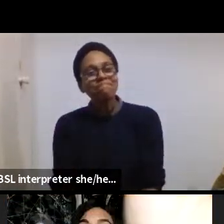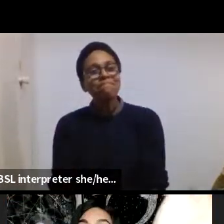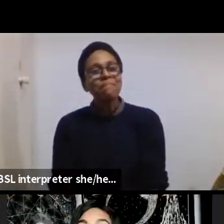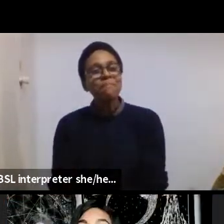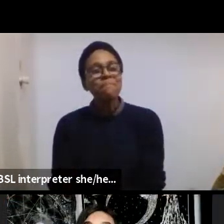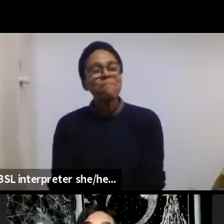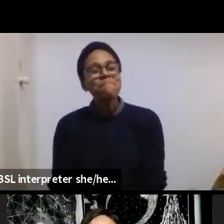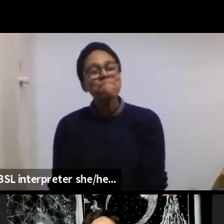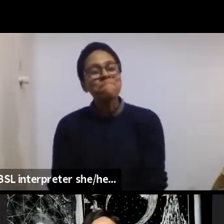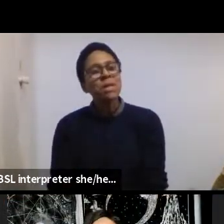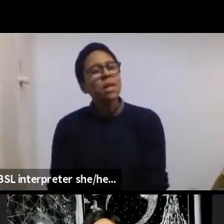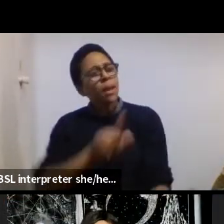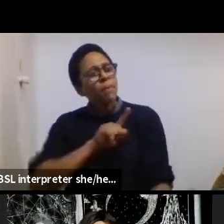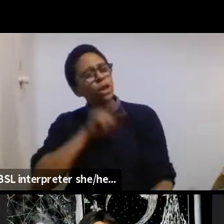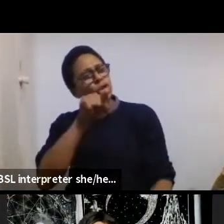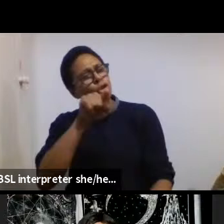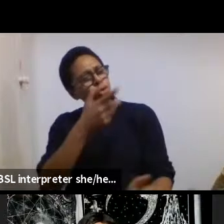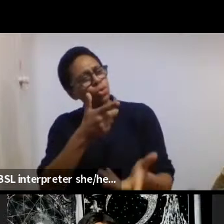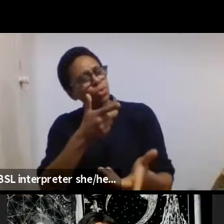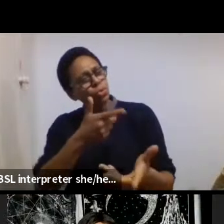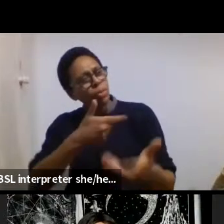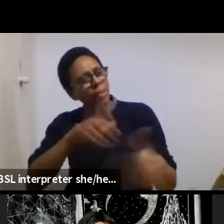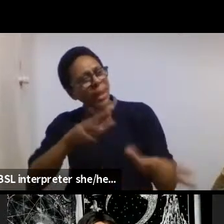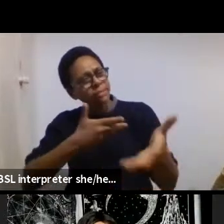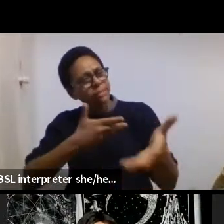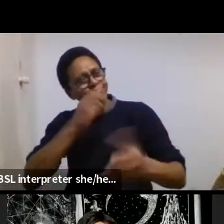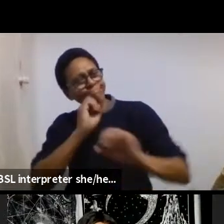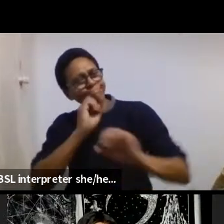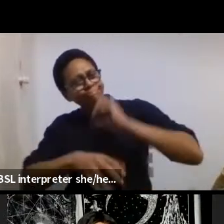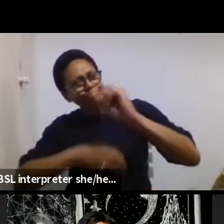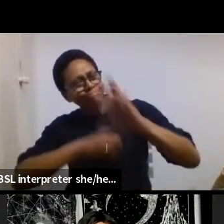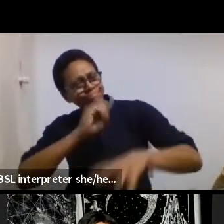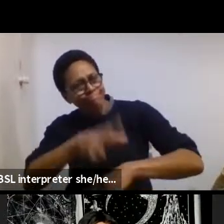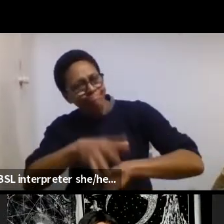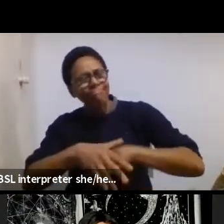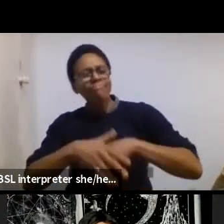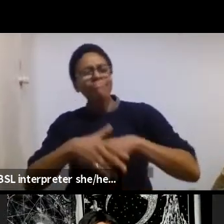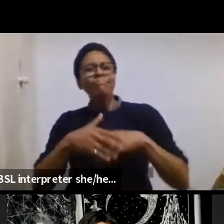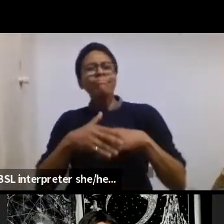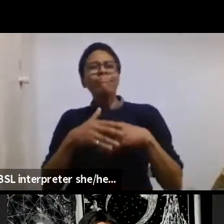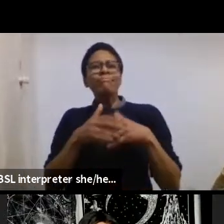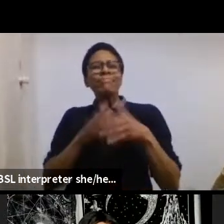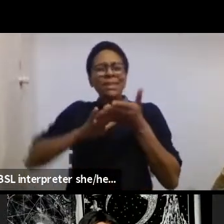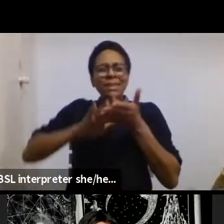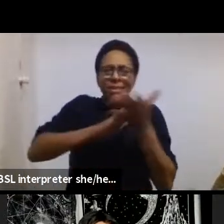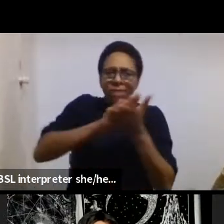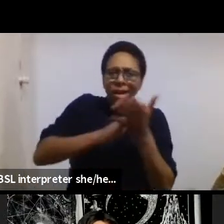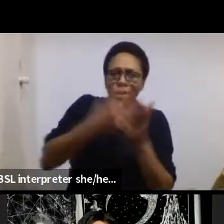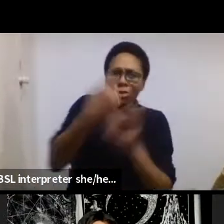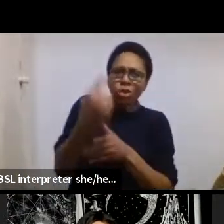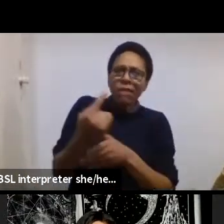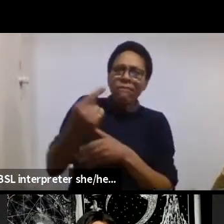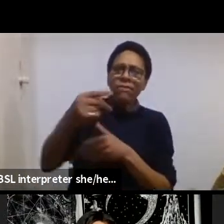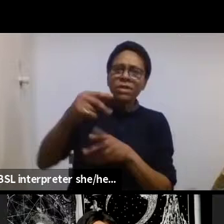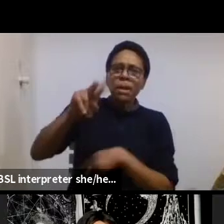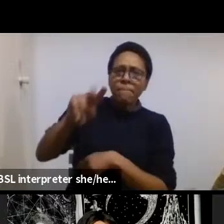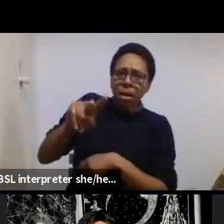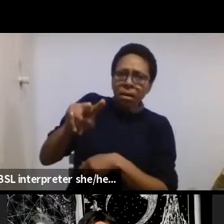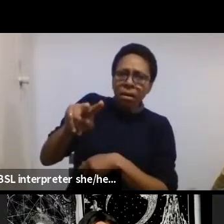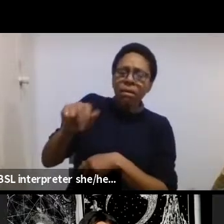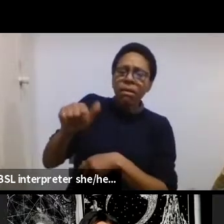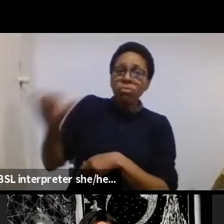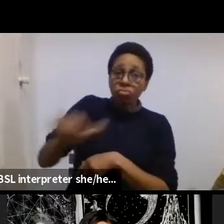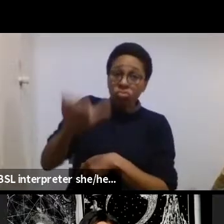you were just talking about your development towards defining as bi as well as yeah.